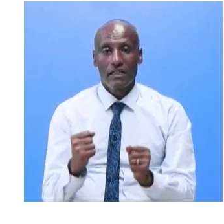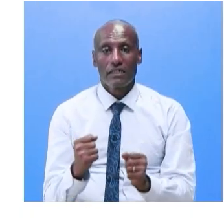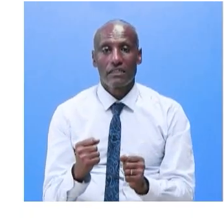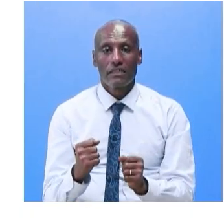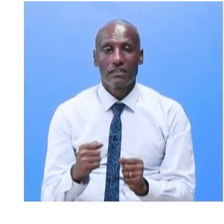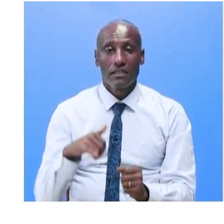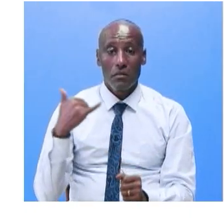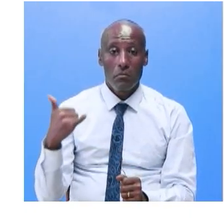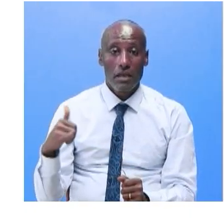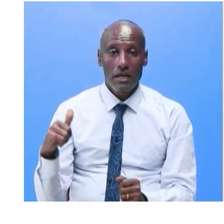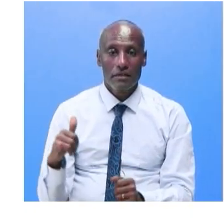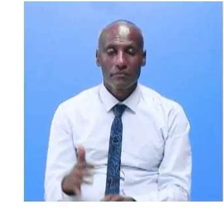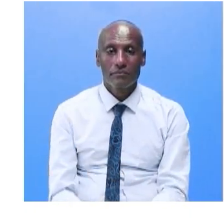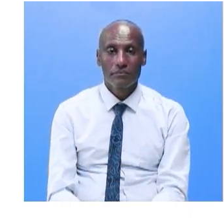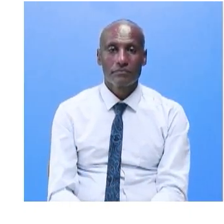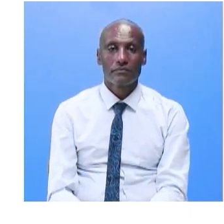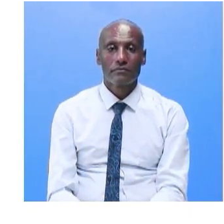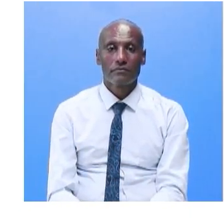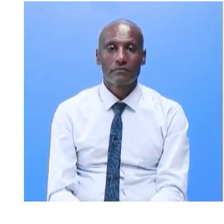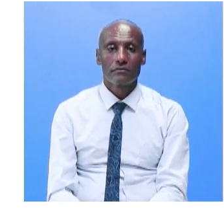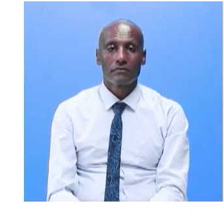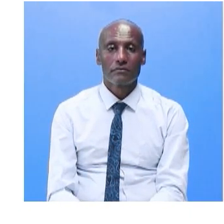Play, I can play.